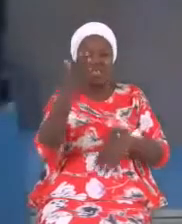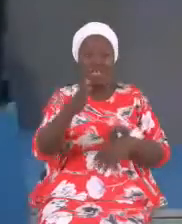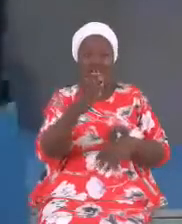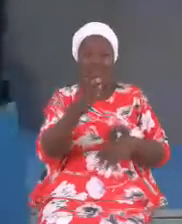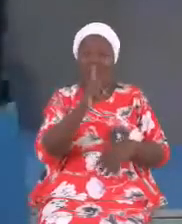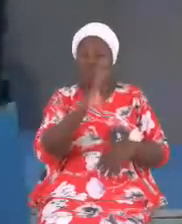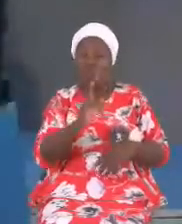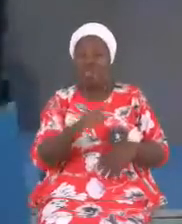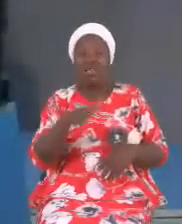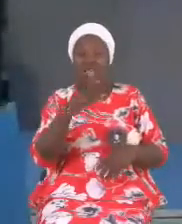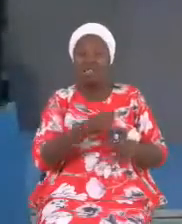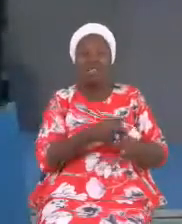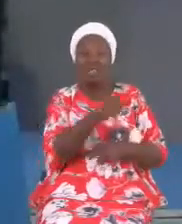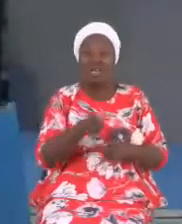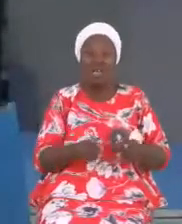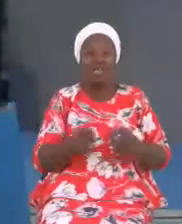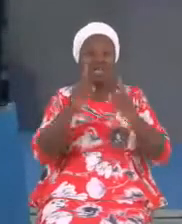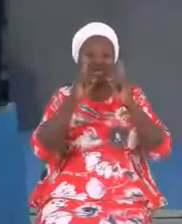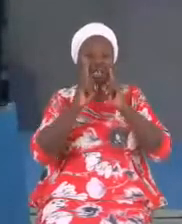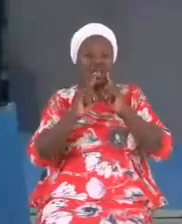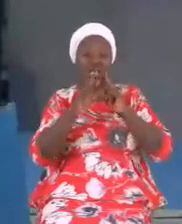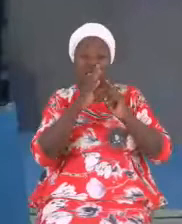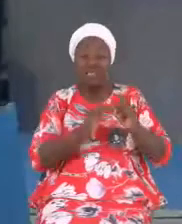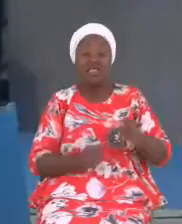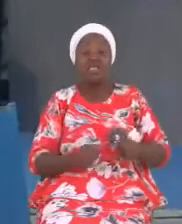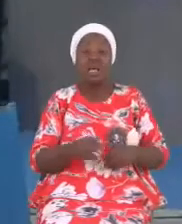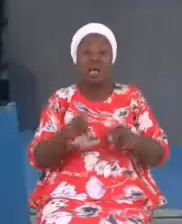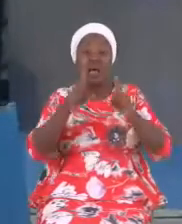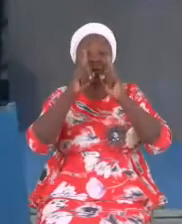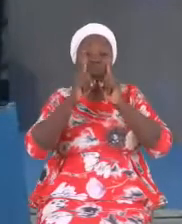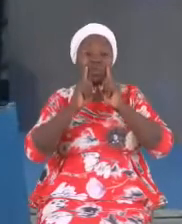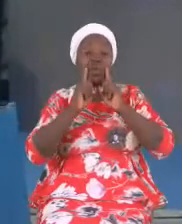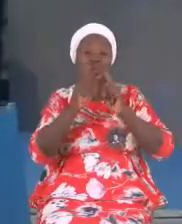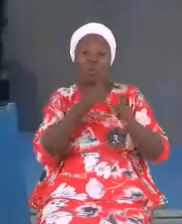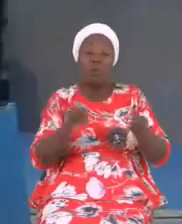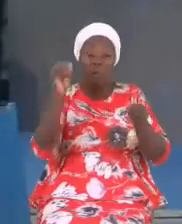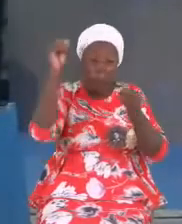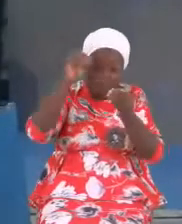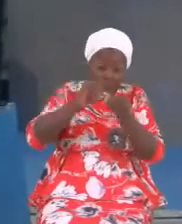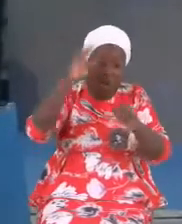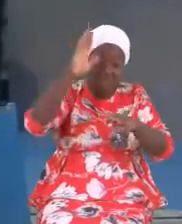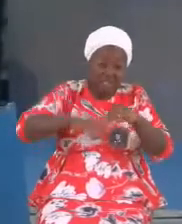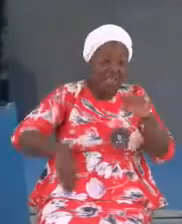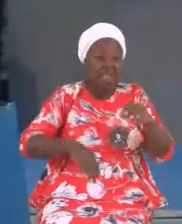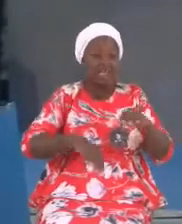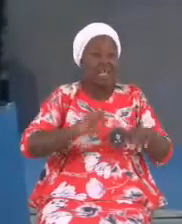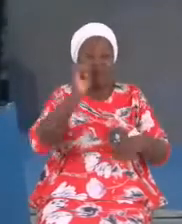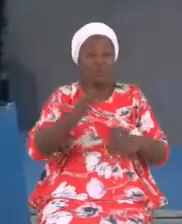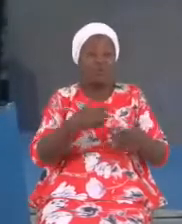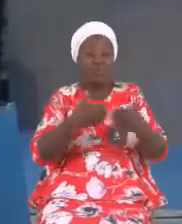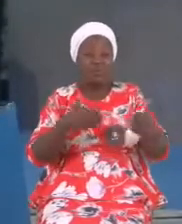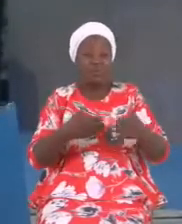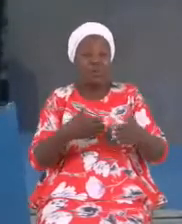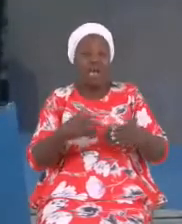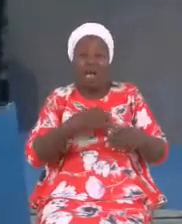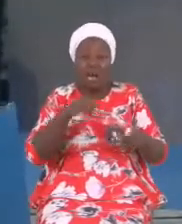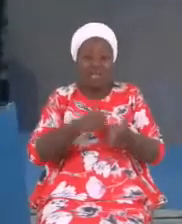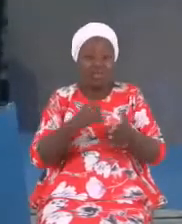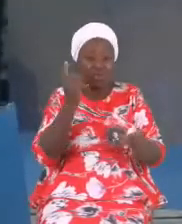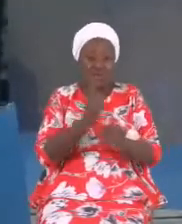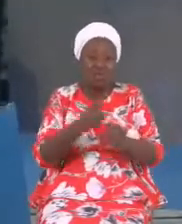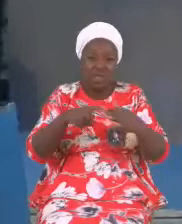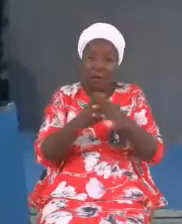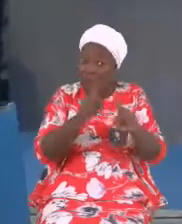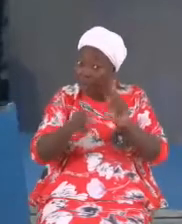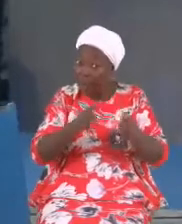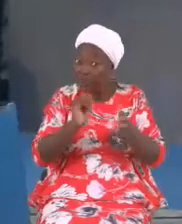tears and weeping at a higher level will just begin. But the people who believe on the Lord